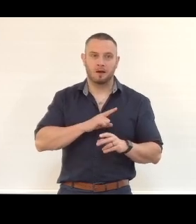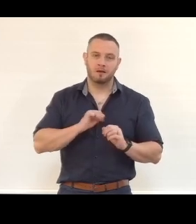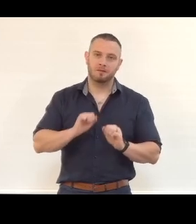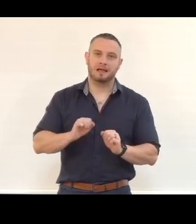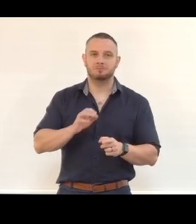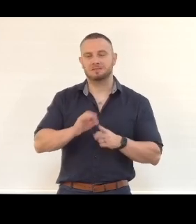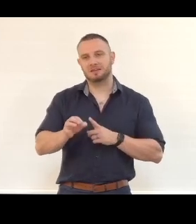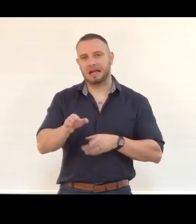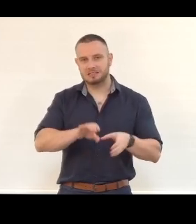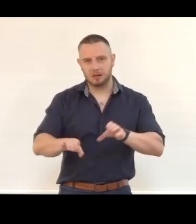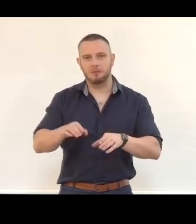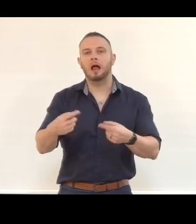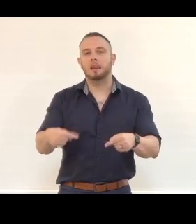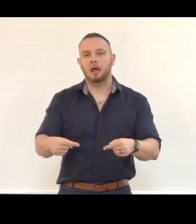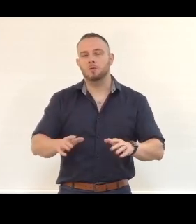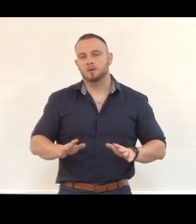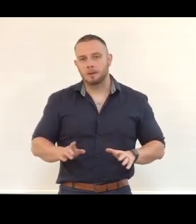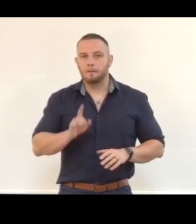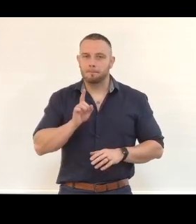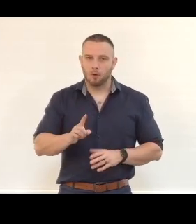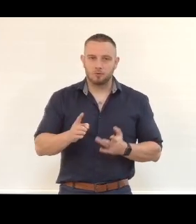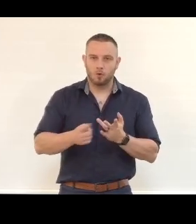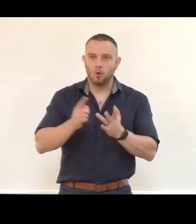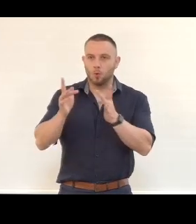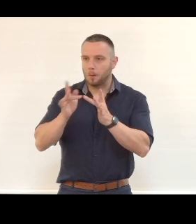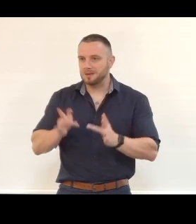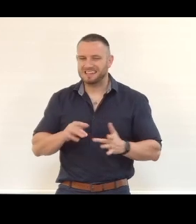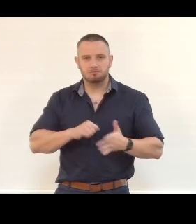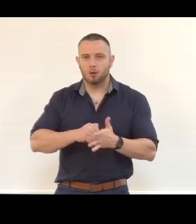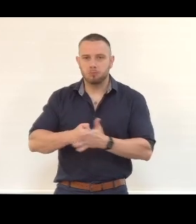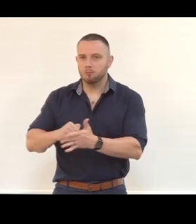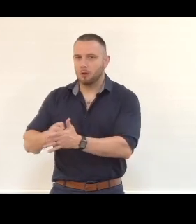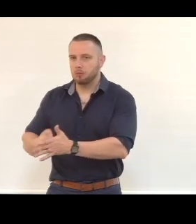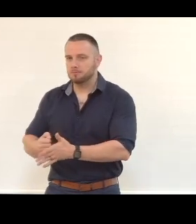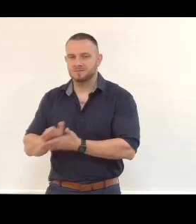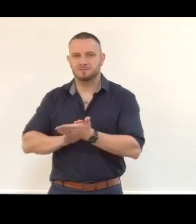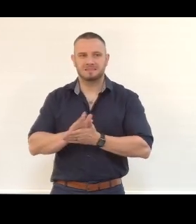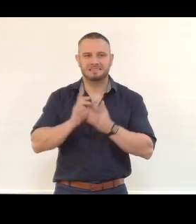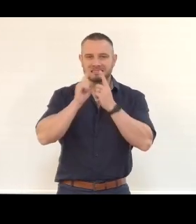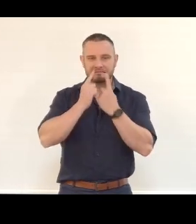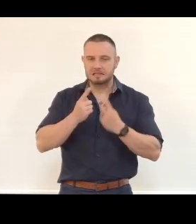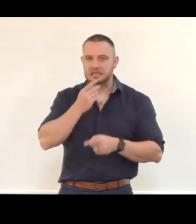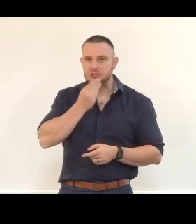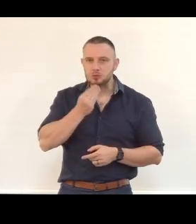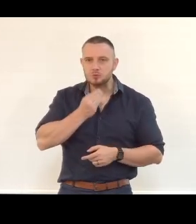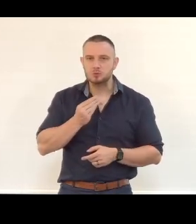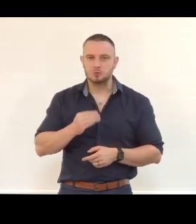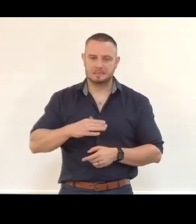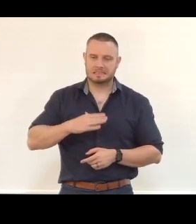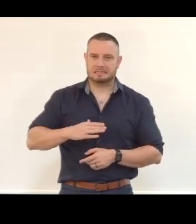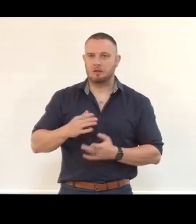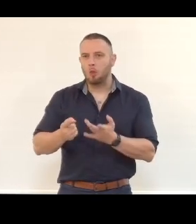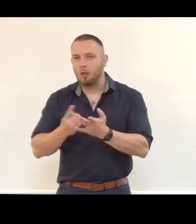particular experiment, that was allowed. But all the other websites were blocked, so they were only able to use whatever they needed for